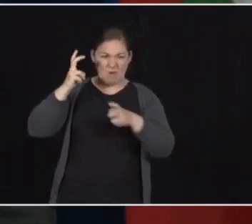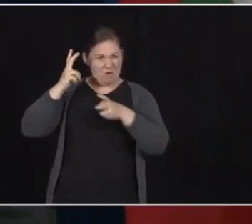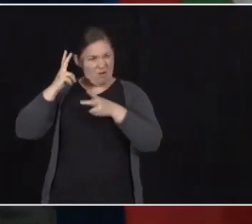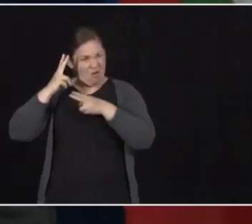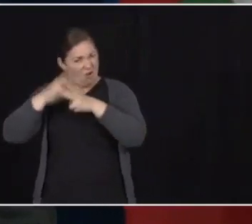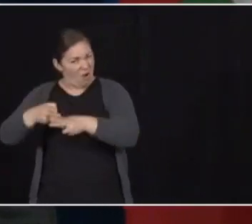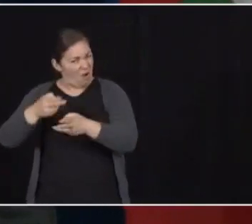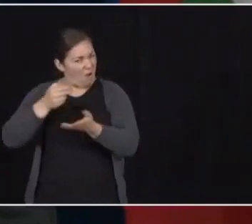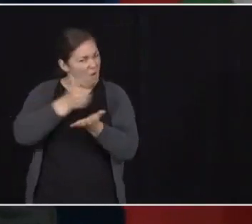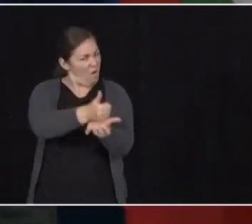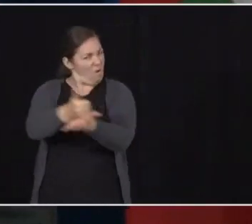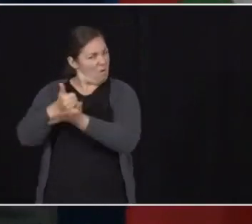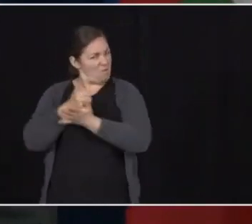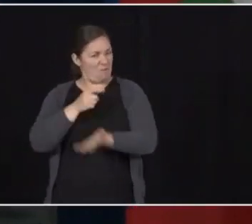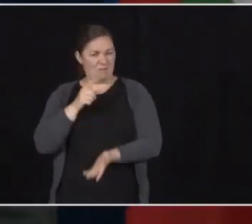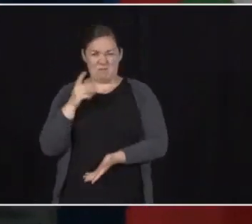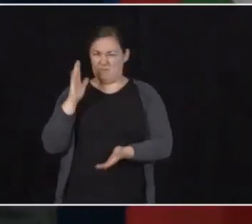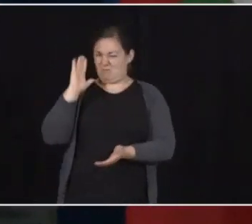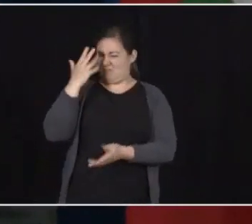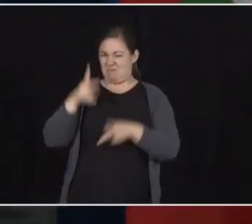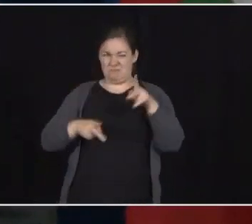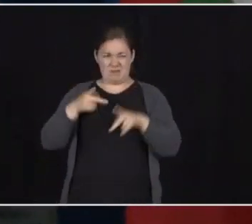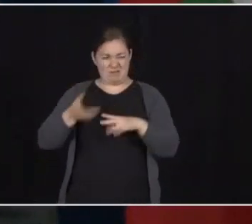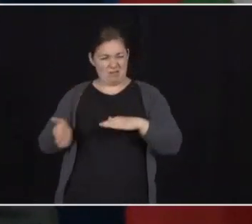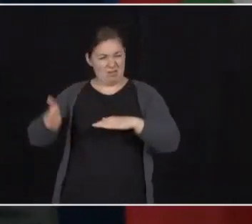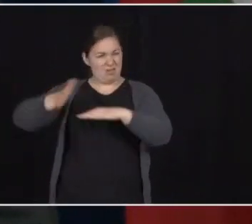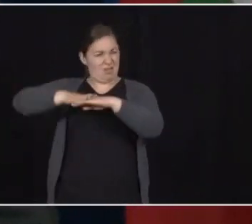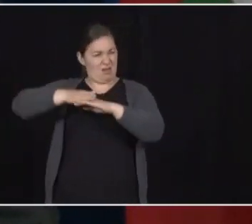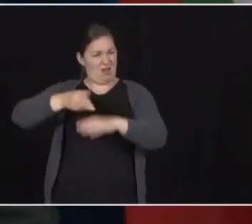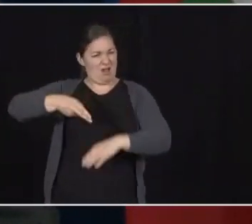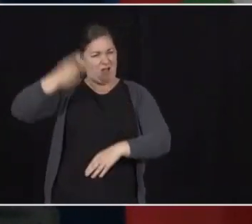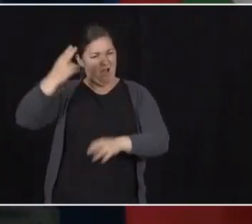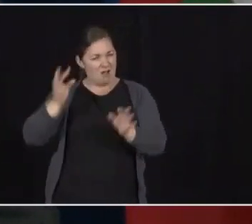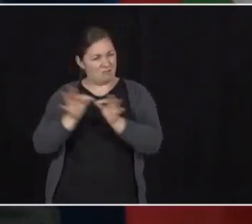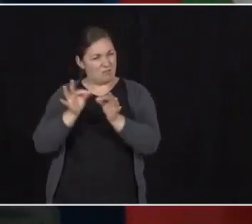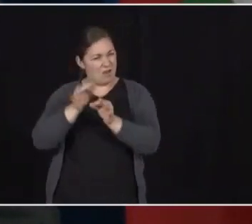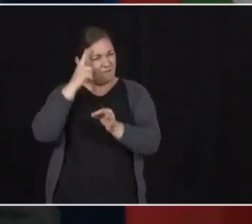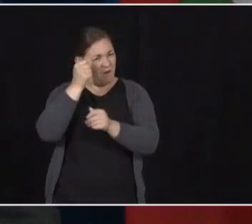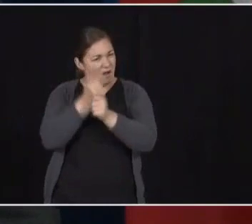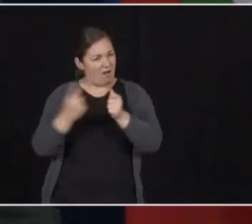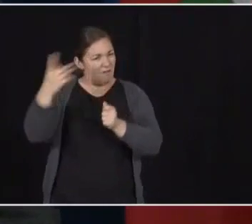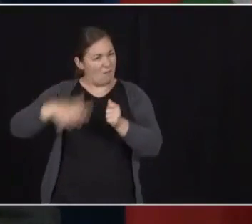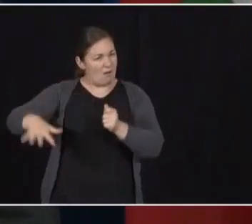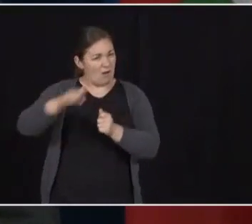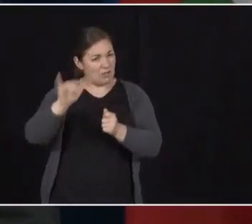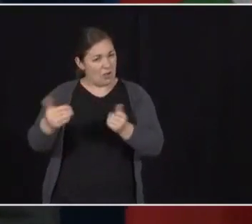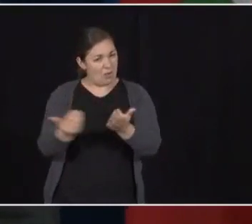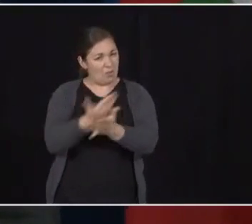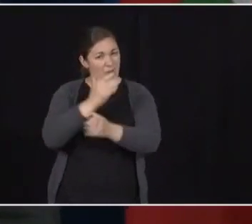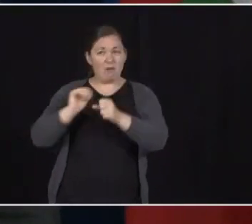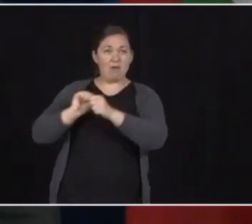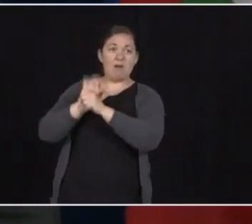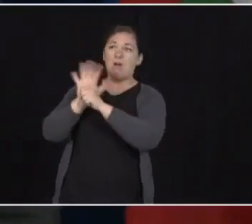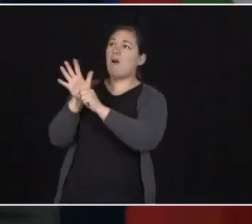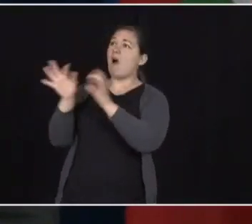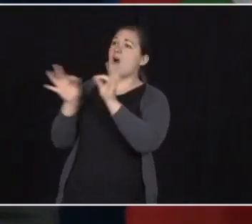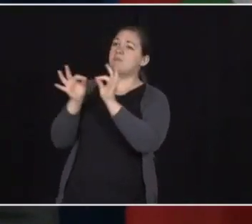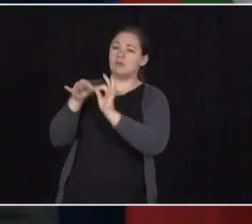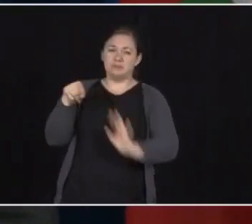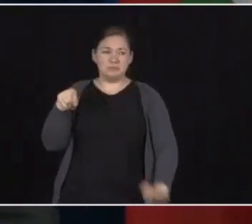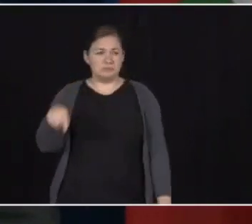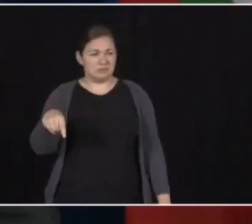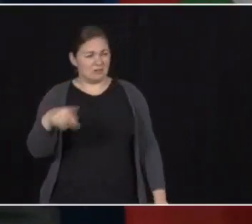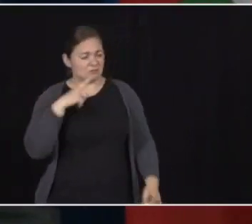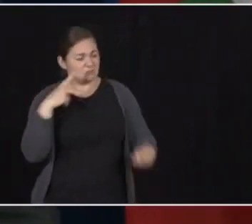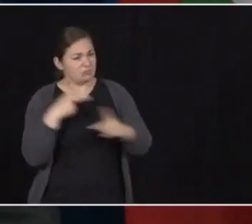the province is going to end up sitting with higher hydro bills as a result of this new pandemic rate? Well, I'm going to pass this over to the Minister of Energy,